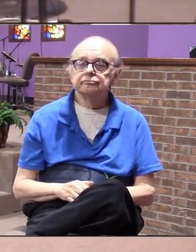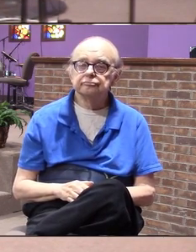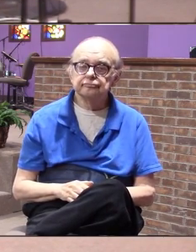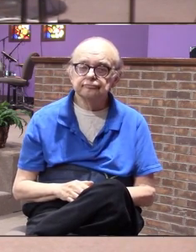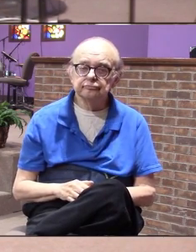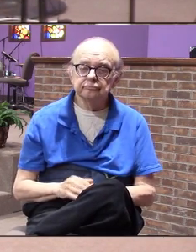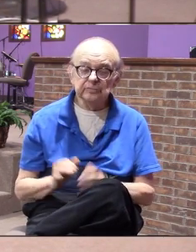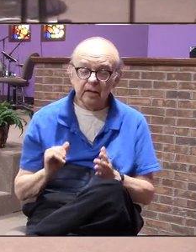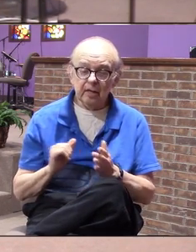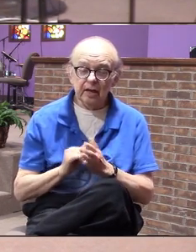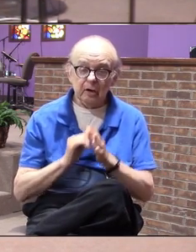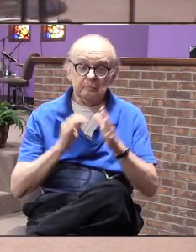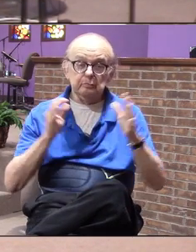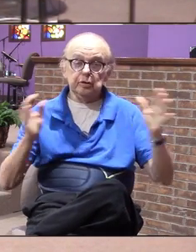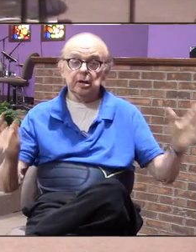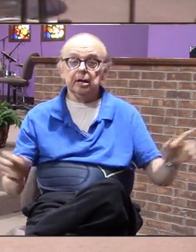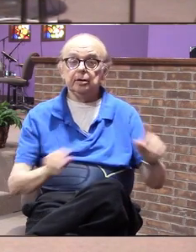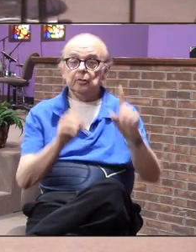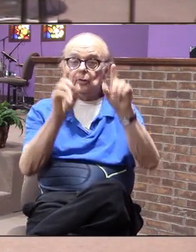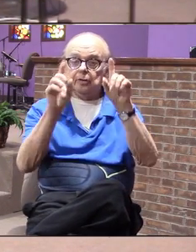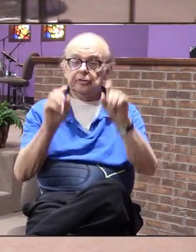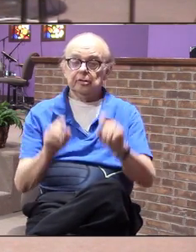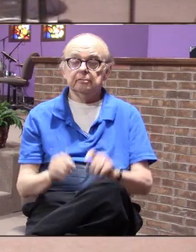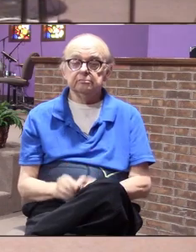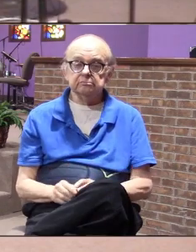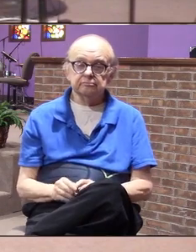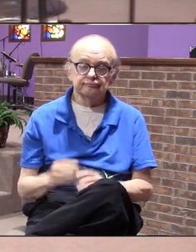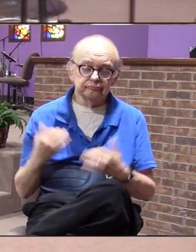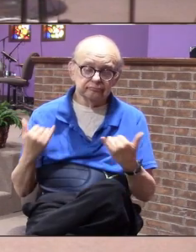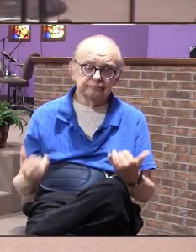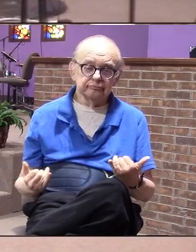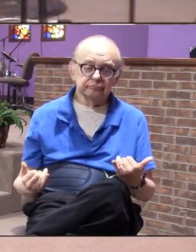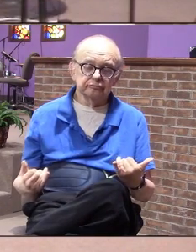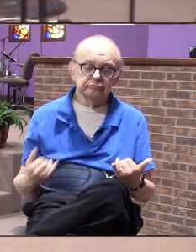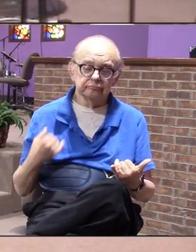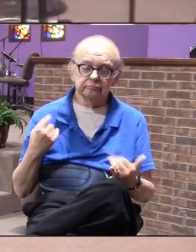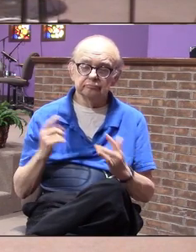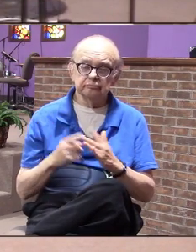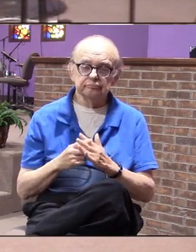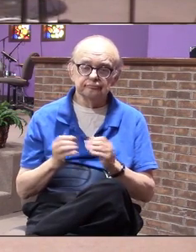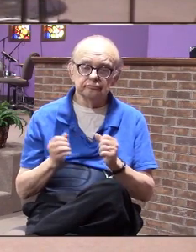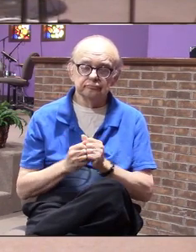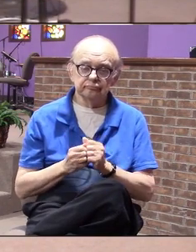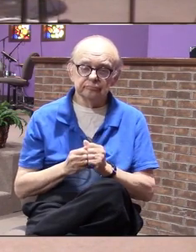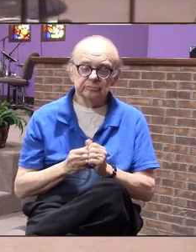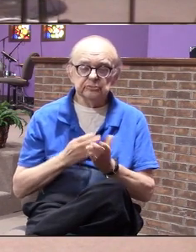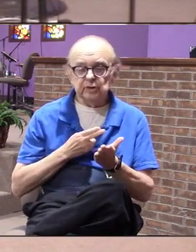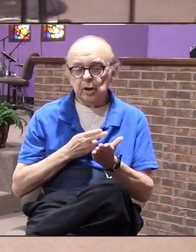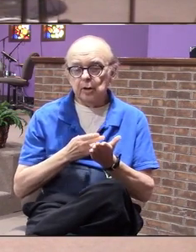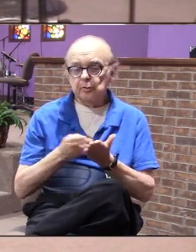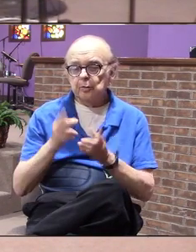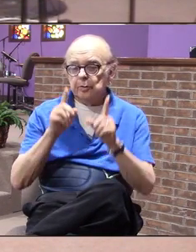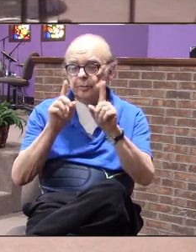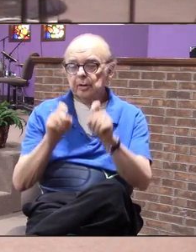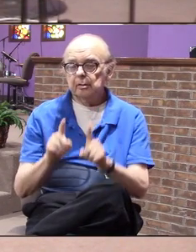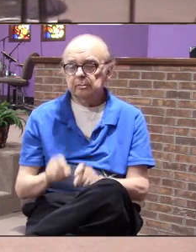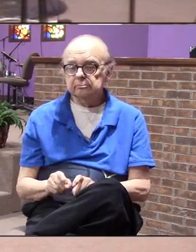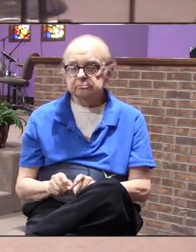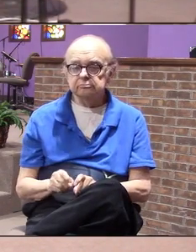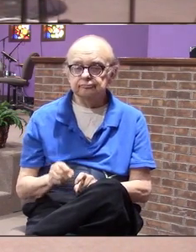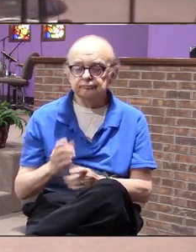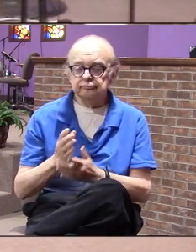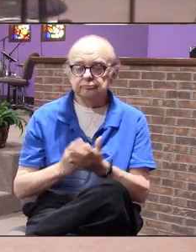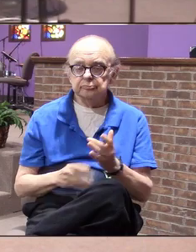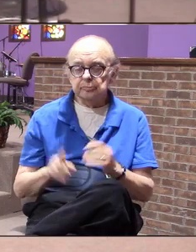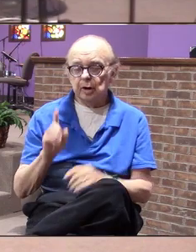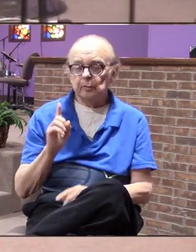And that's a deep question. So today we're going to start with the truth test. This is part